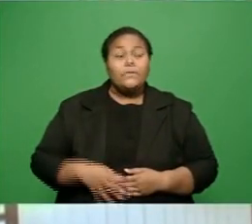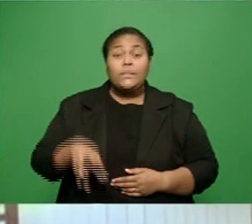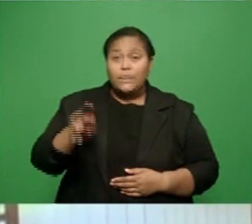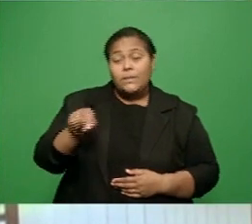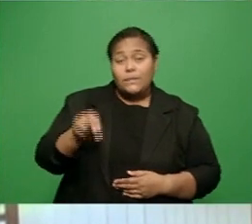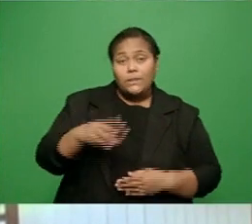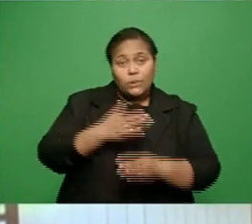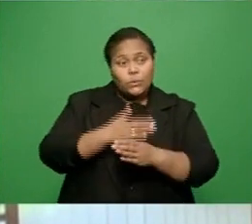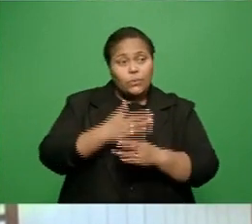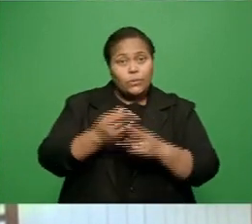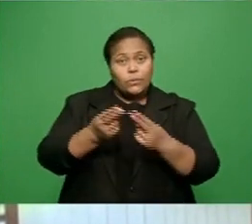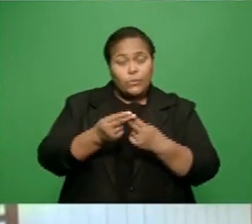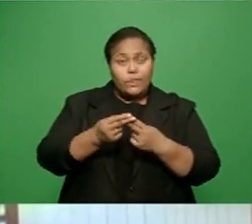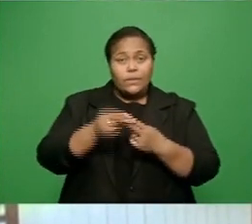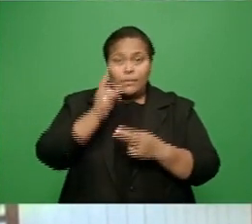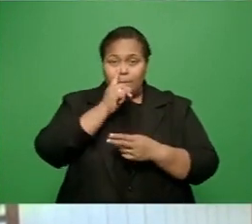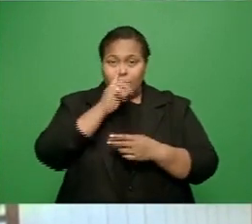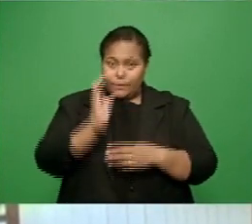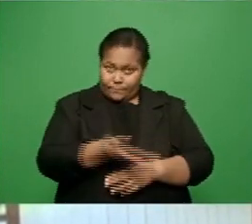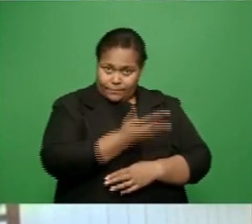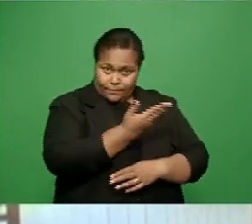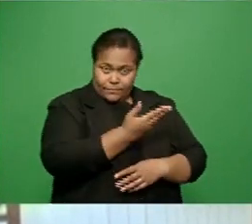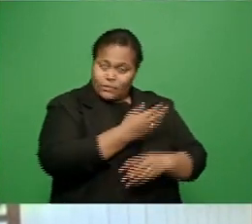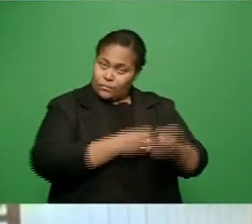at Royal British Legion in